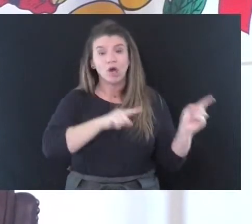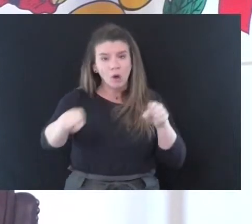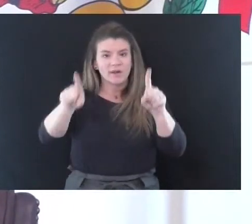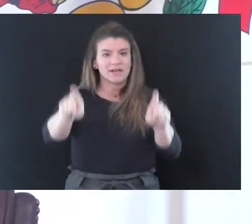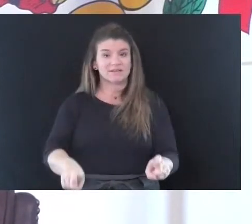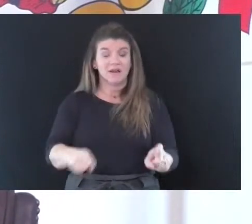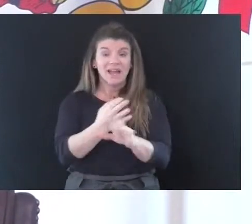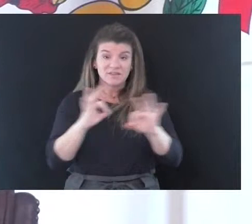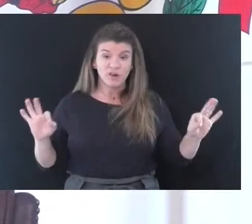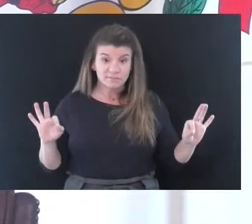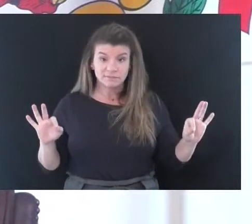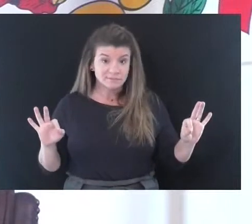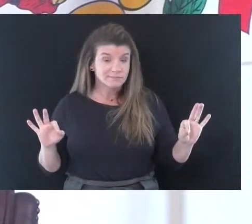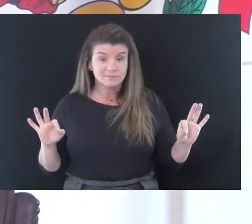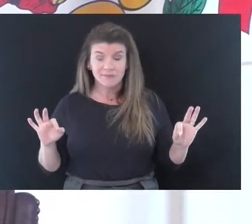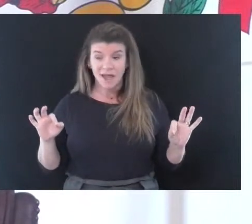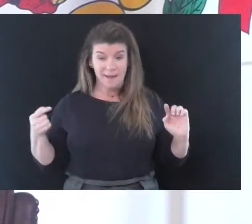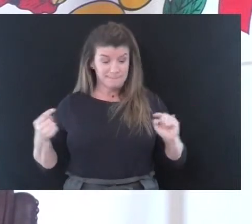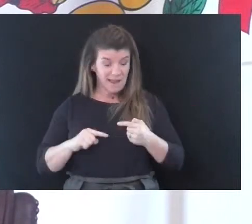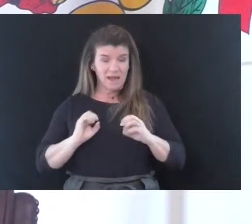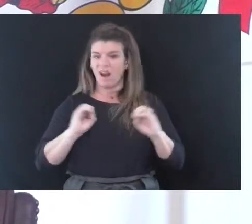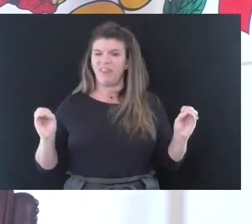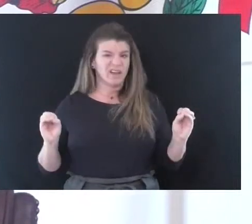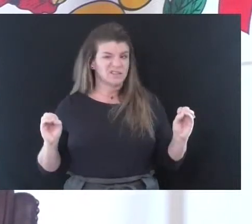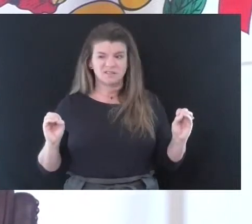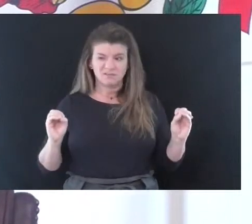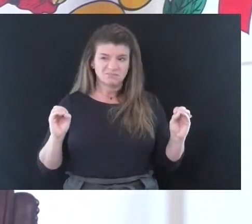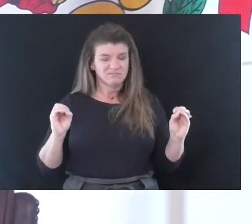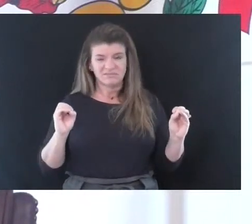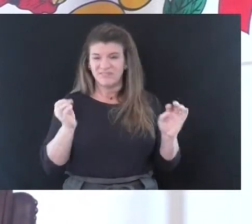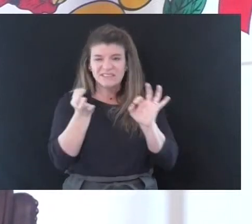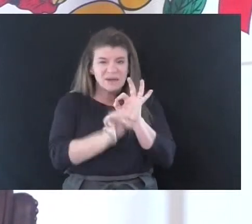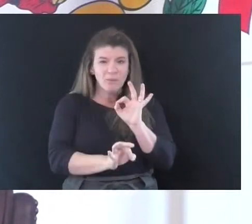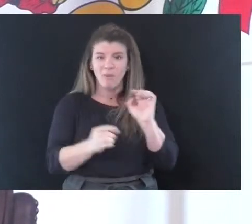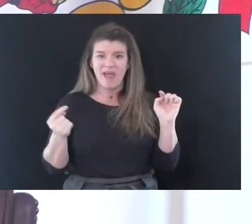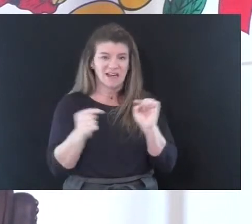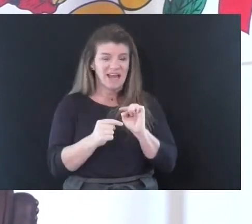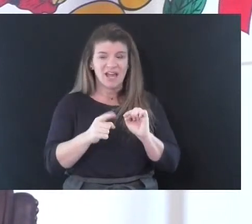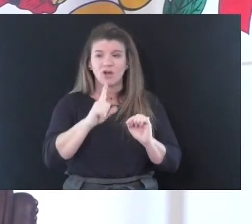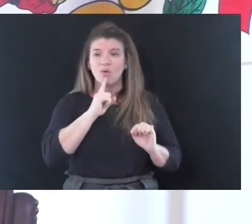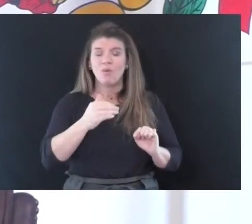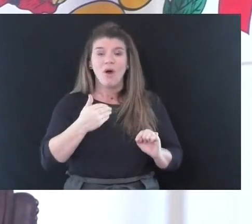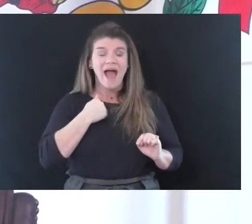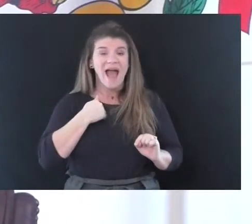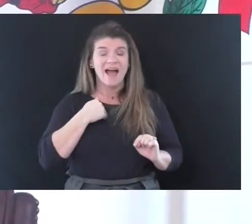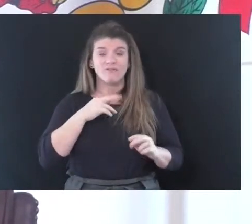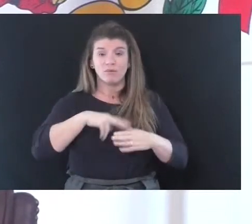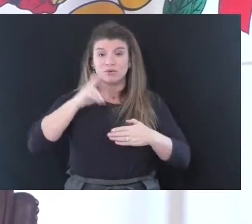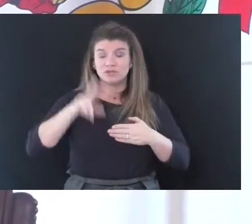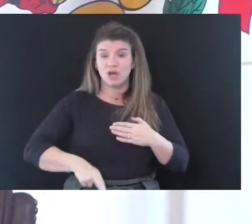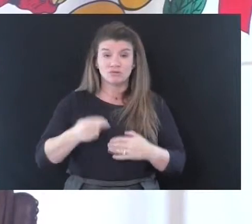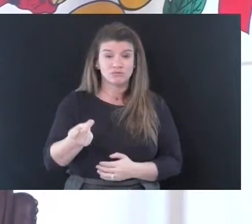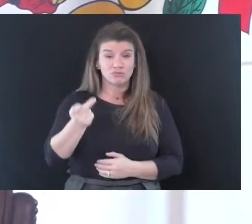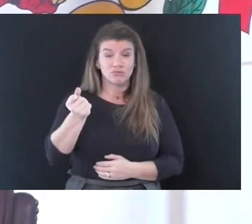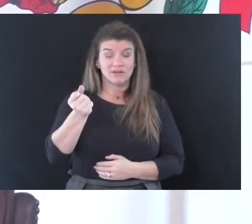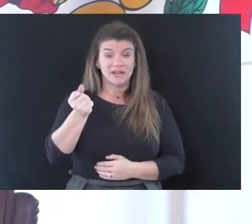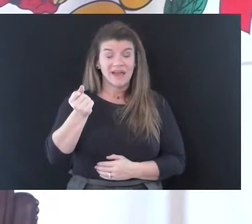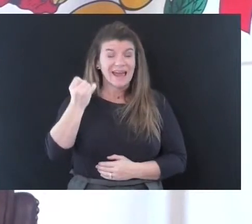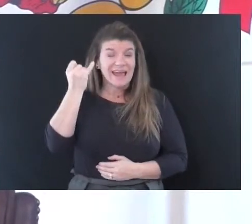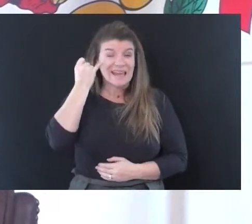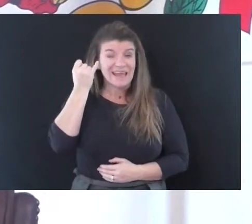It's free, it's painless almost. Absolutely, you will have the results. And if by